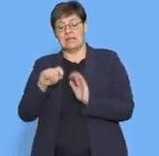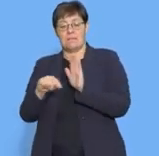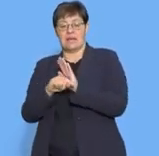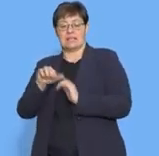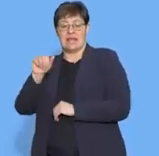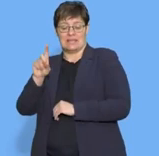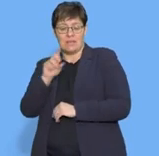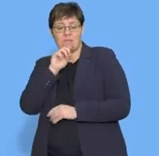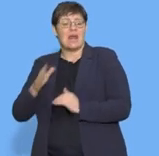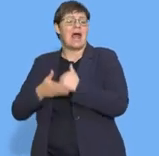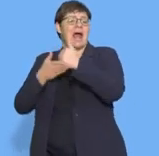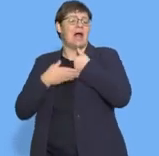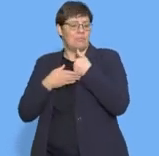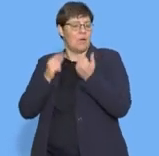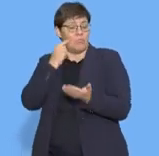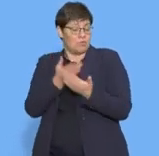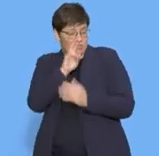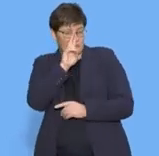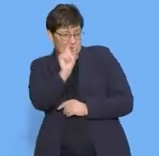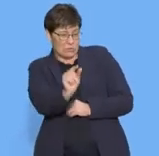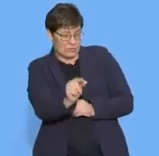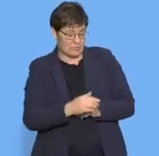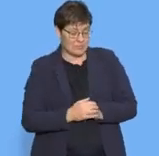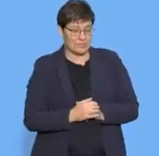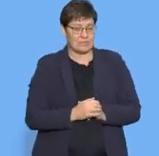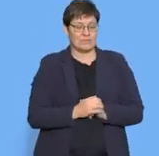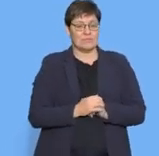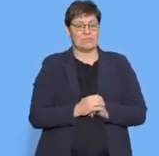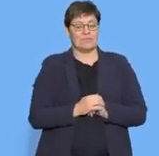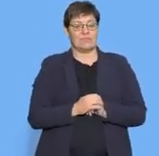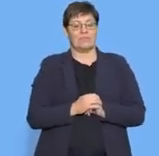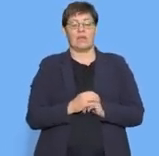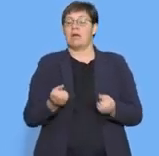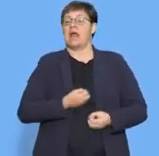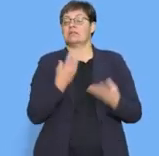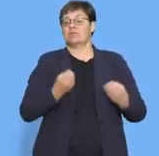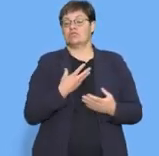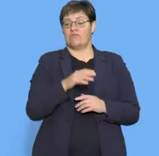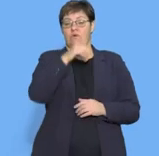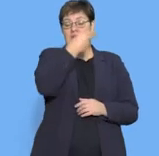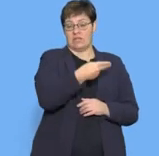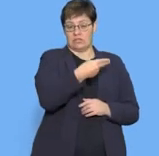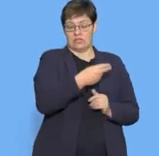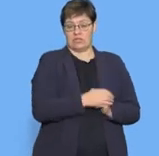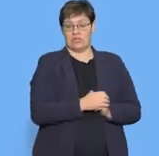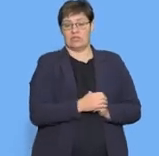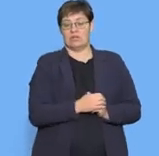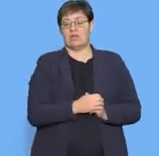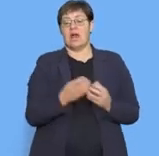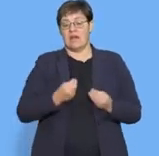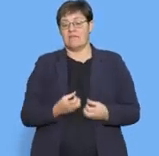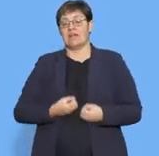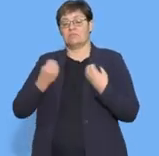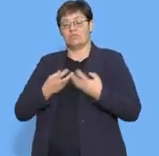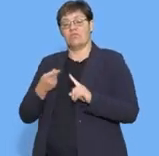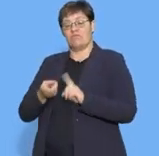This will help us with our proof, as you'll see in just a minute. Okay, so we've got an expression for H,